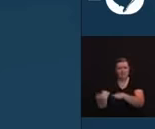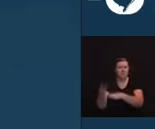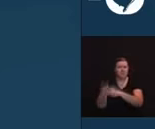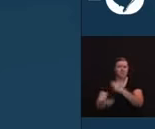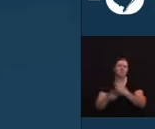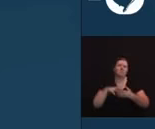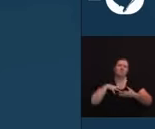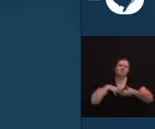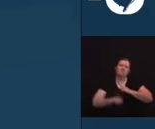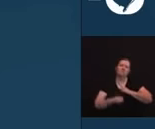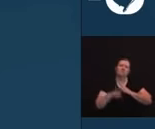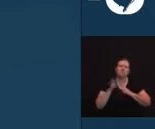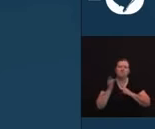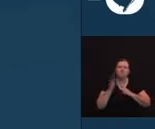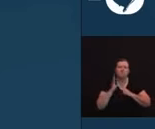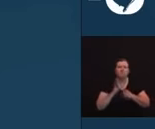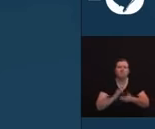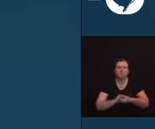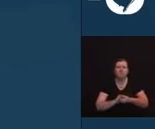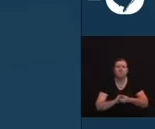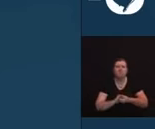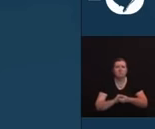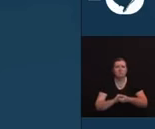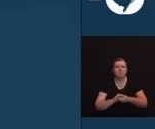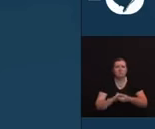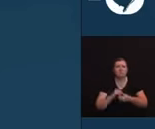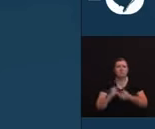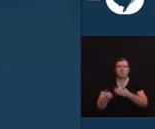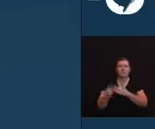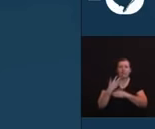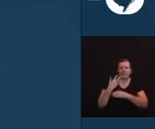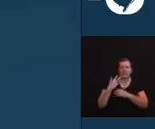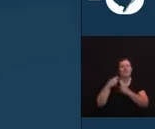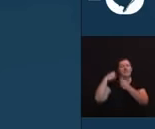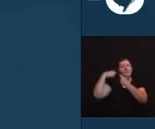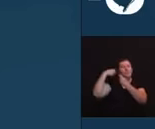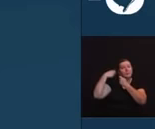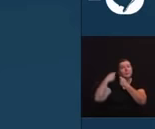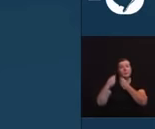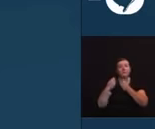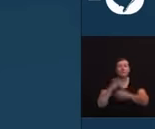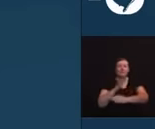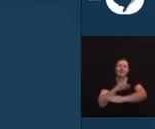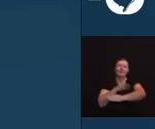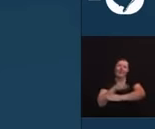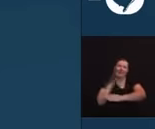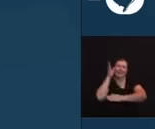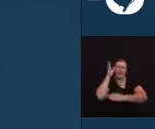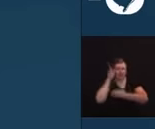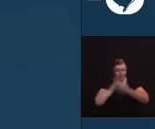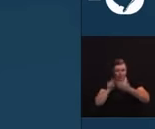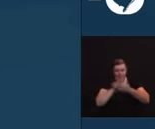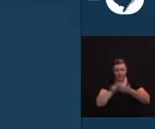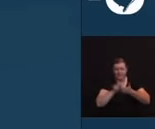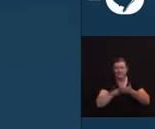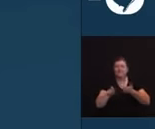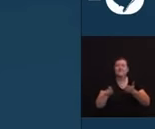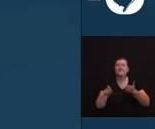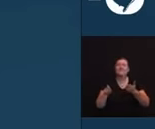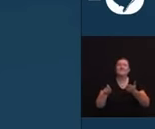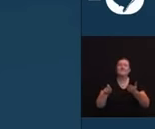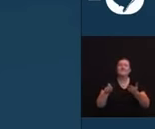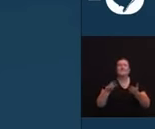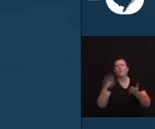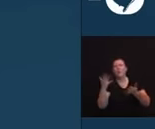a video that his dad, Jude, wrote, and it was sung by someone else. It might have sounded like Jackson Brown. I'm not sure it was, but it